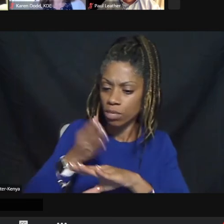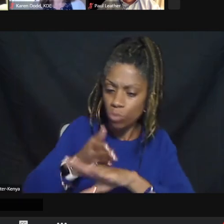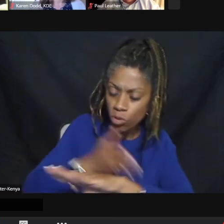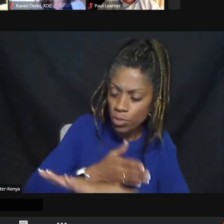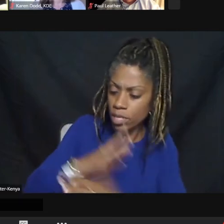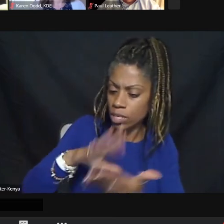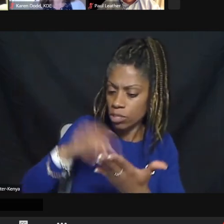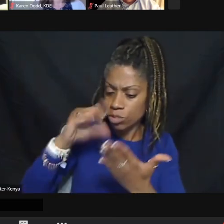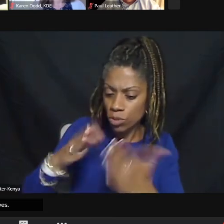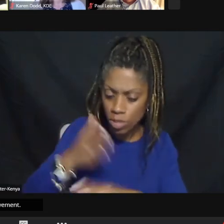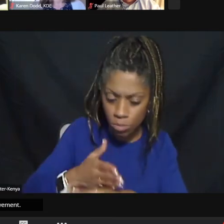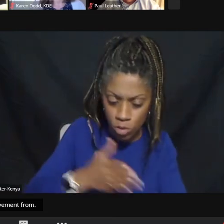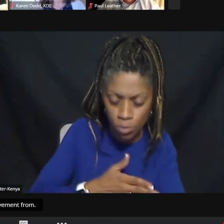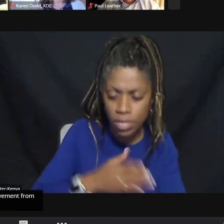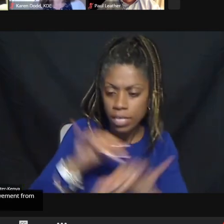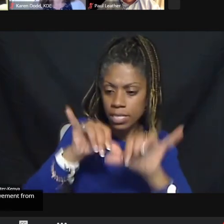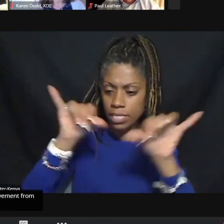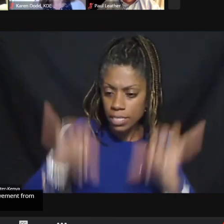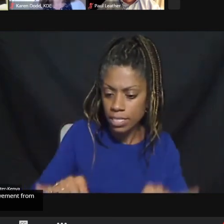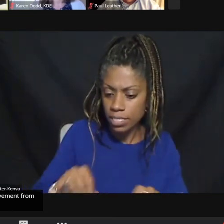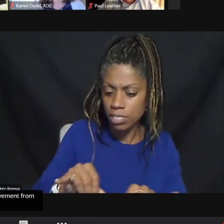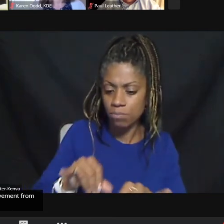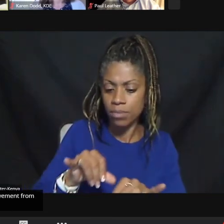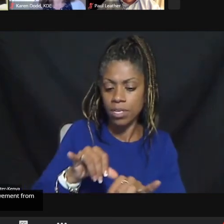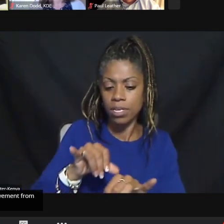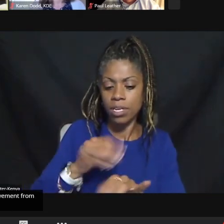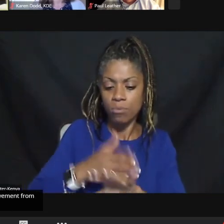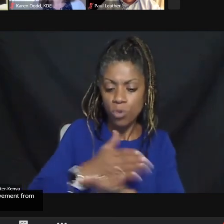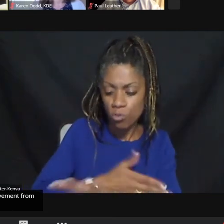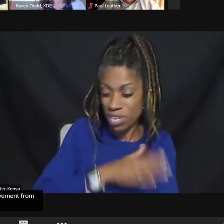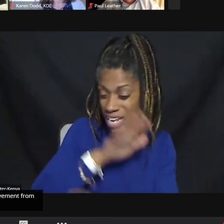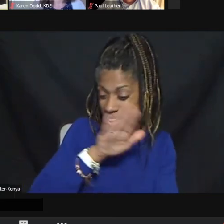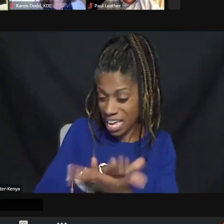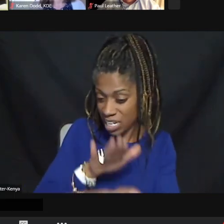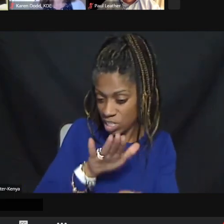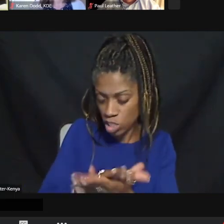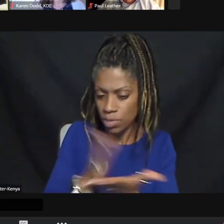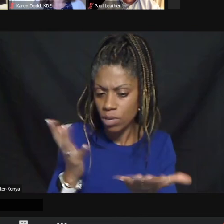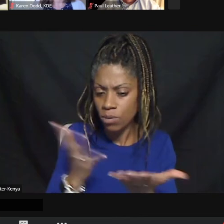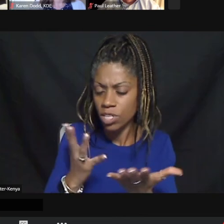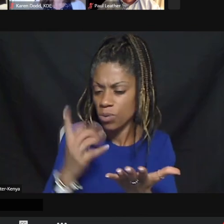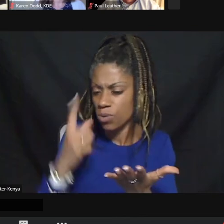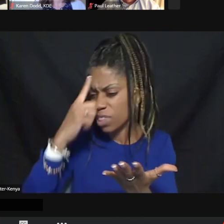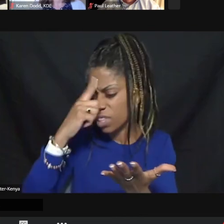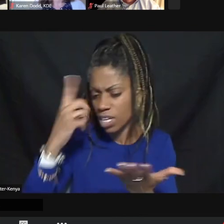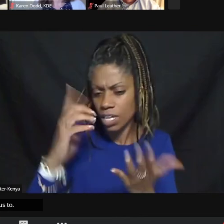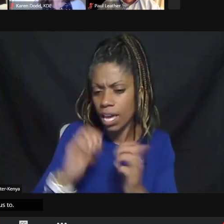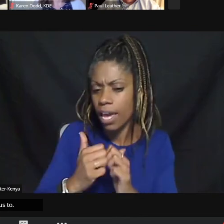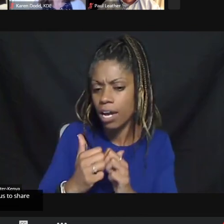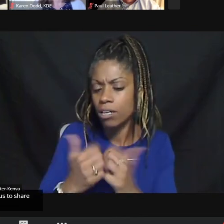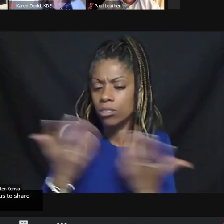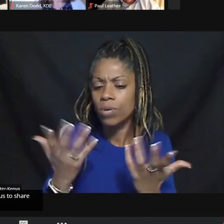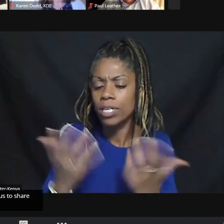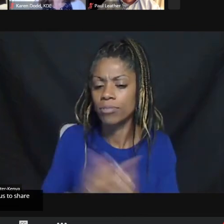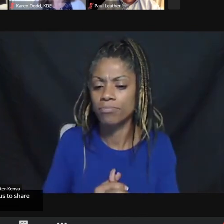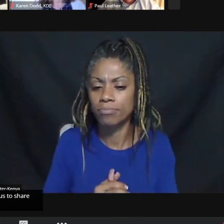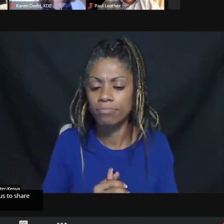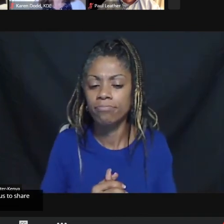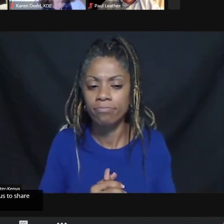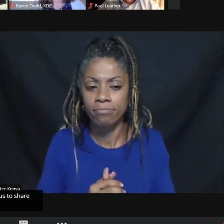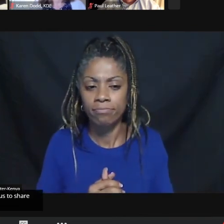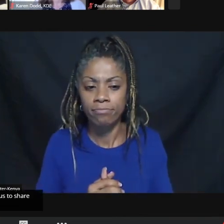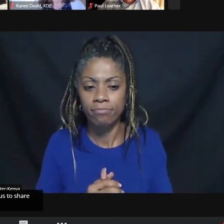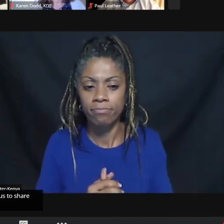improvement, system improvement from an academic lens? Sure. Thank you so much for asking us to share our story. And